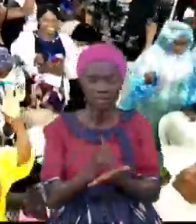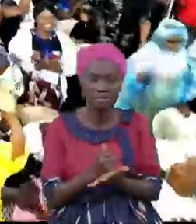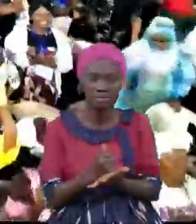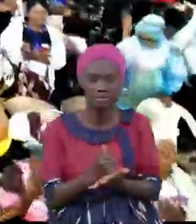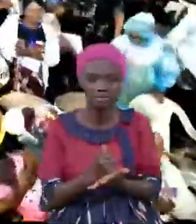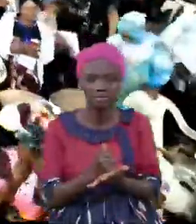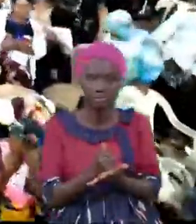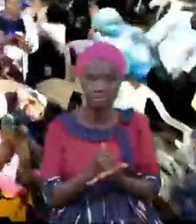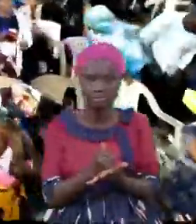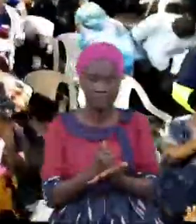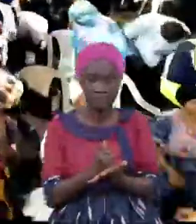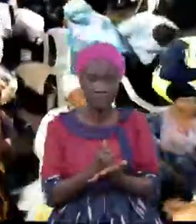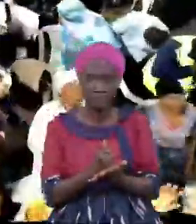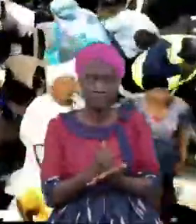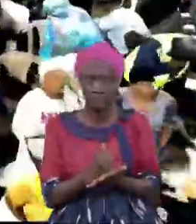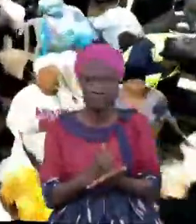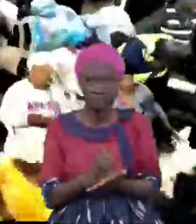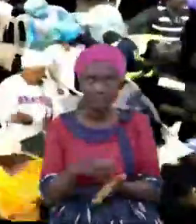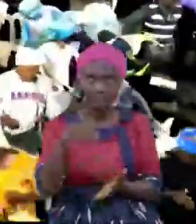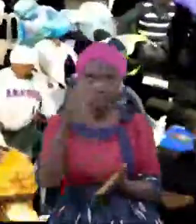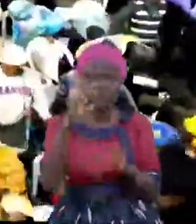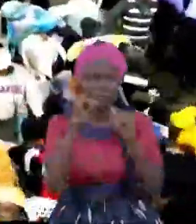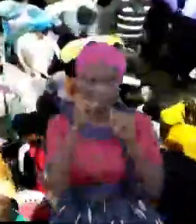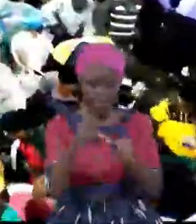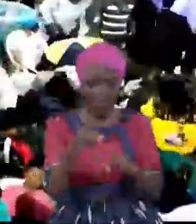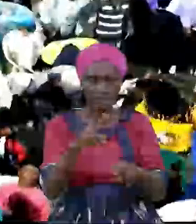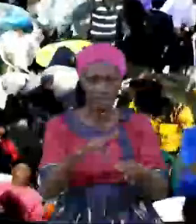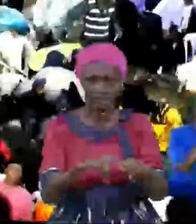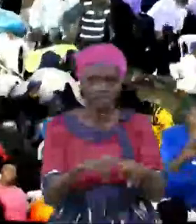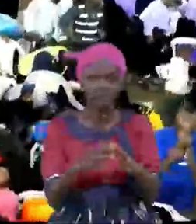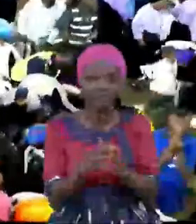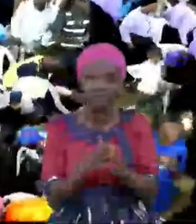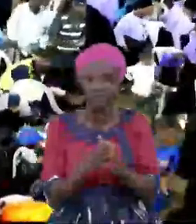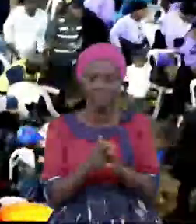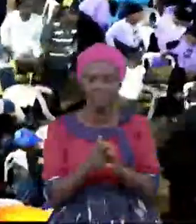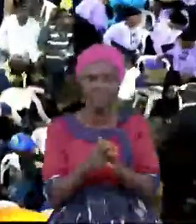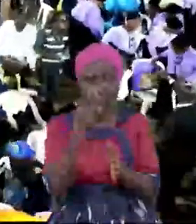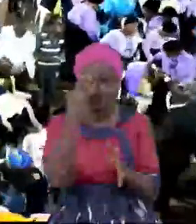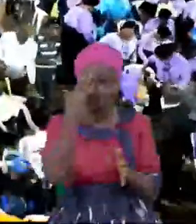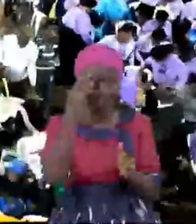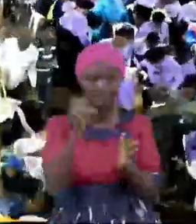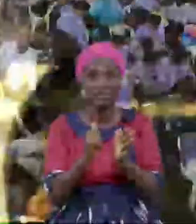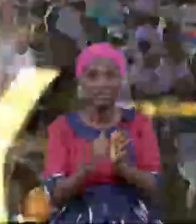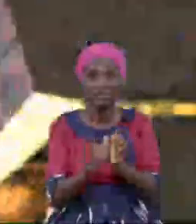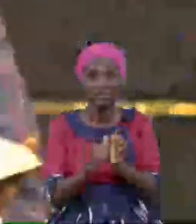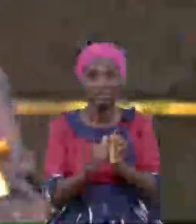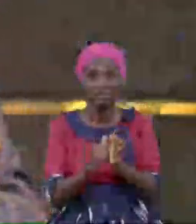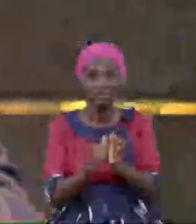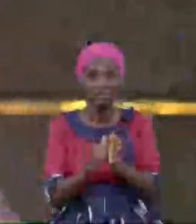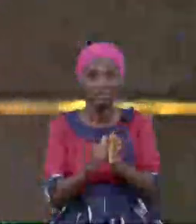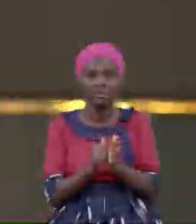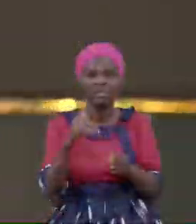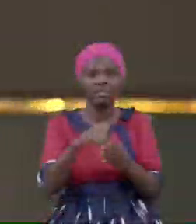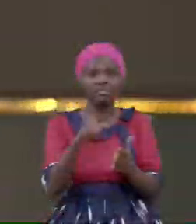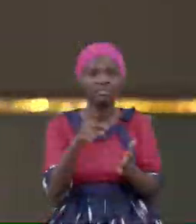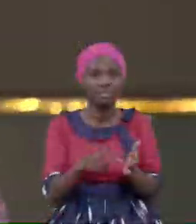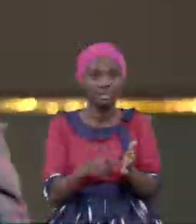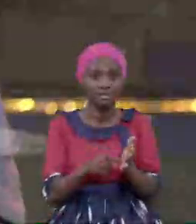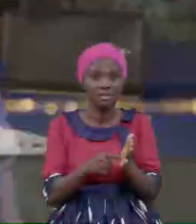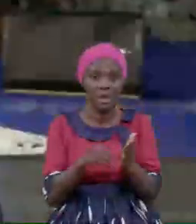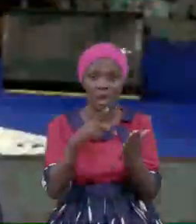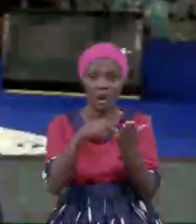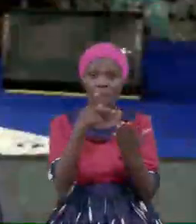God has blessed you. You can sit down. You know that in this crusade, we're